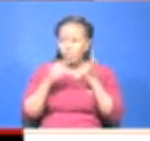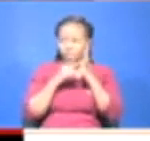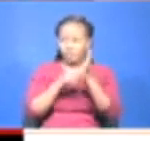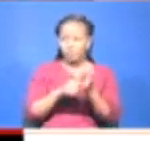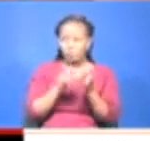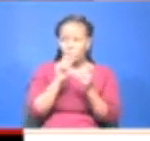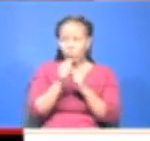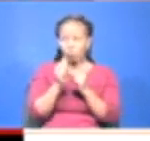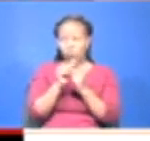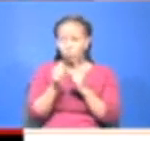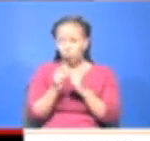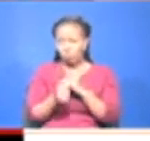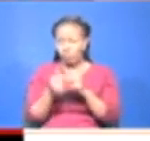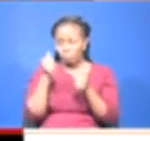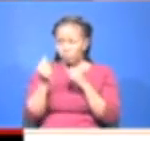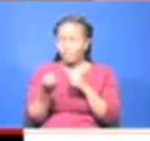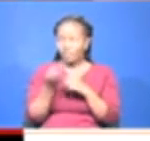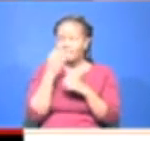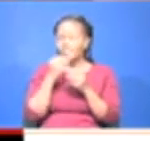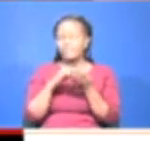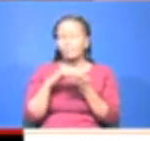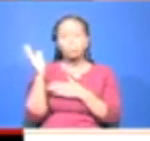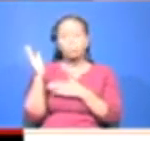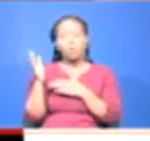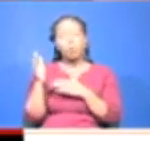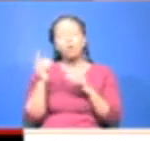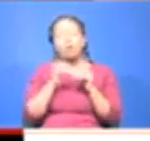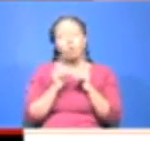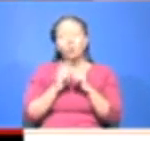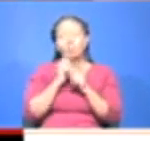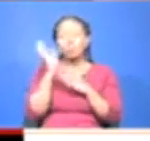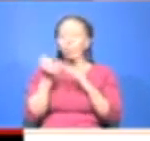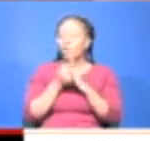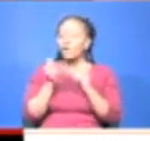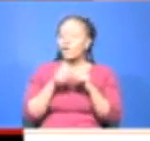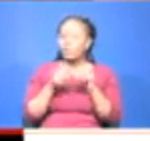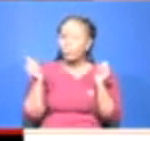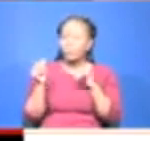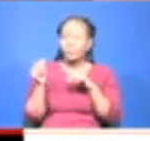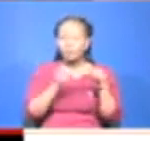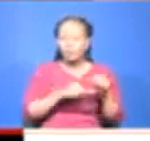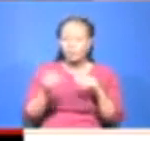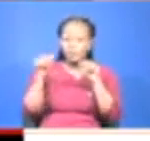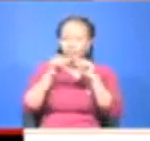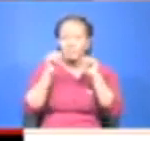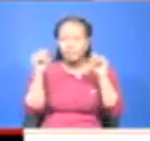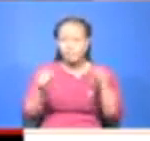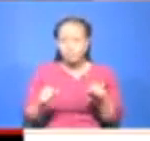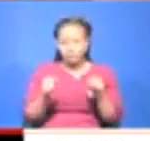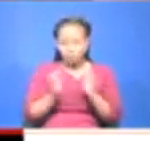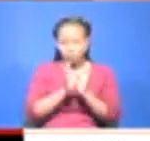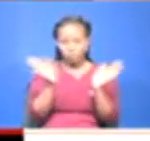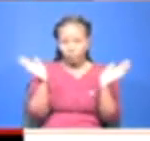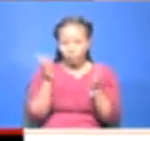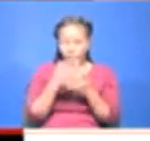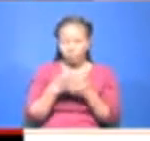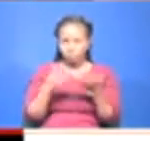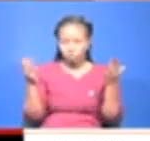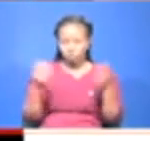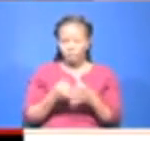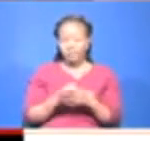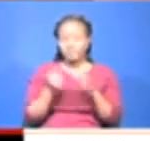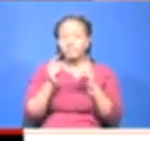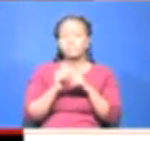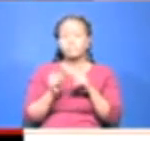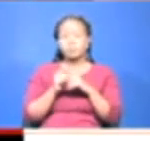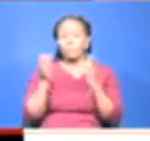staples. Yeah. There's a very sort of well-organized system of public procurement, which then feeds, you